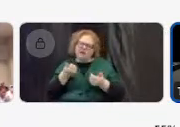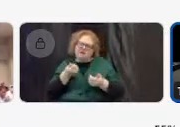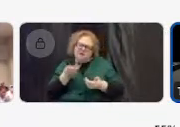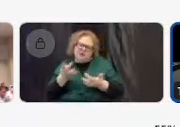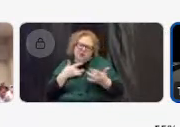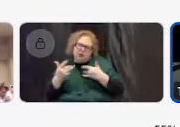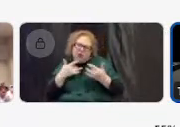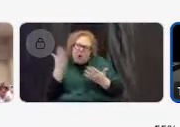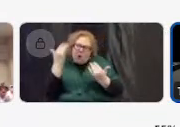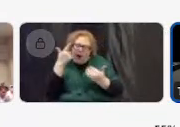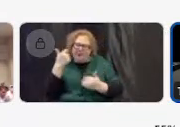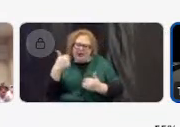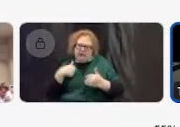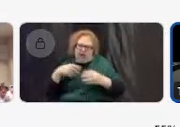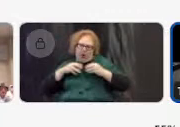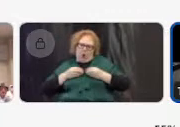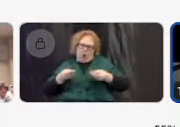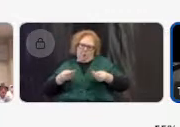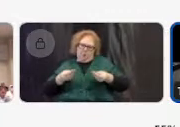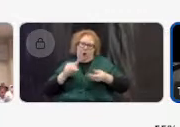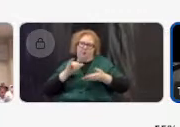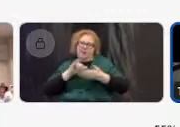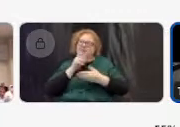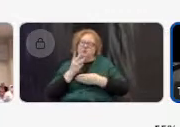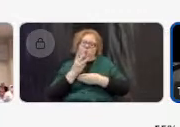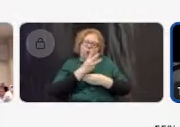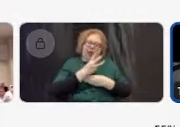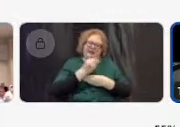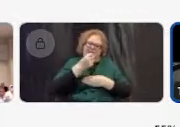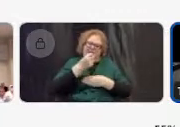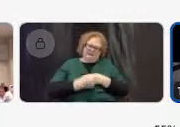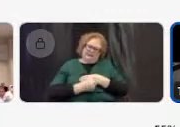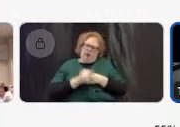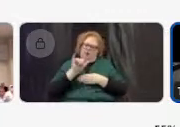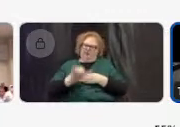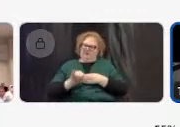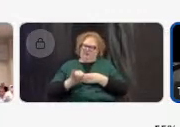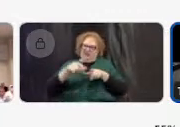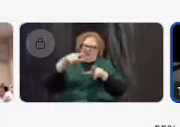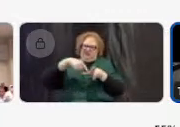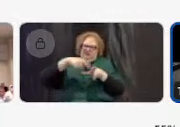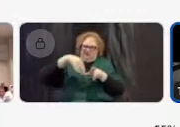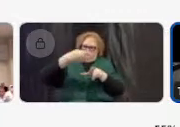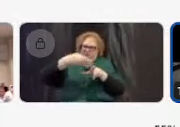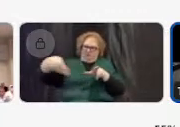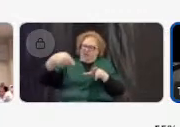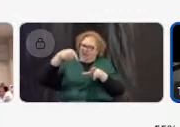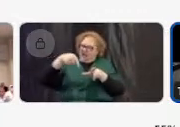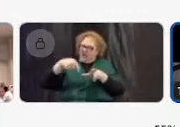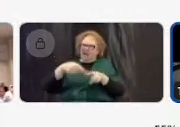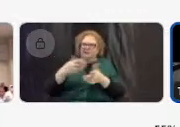property west and south of this project. Property that was platted either in